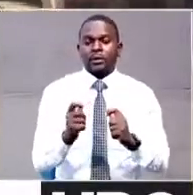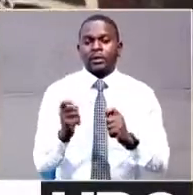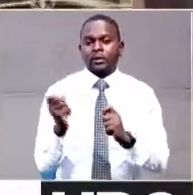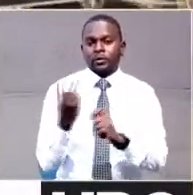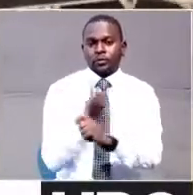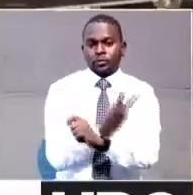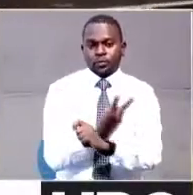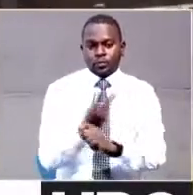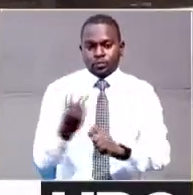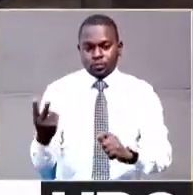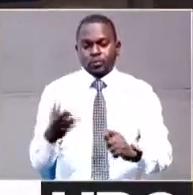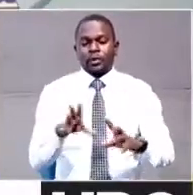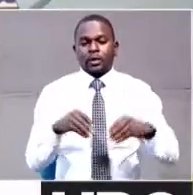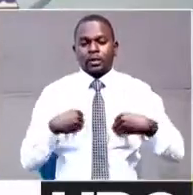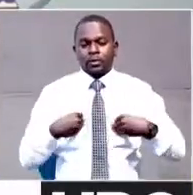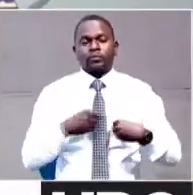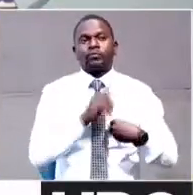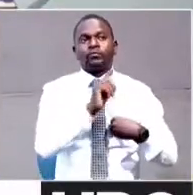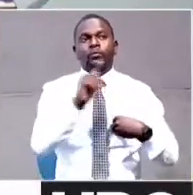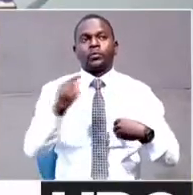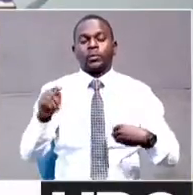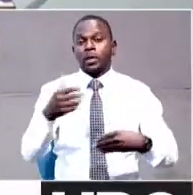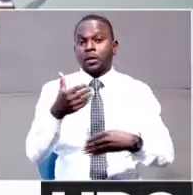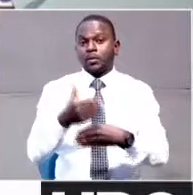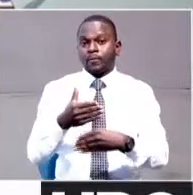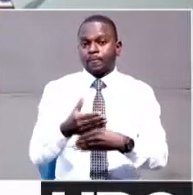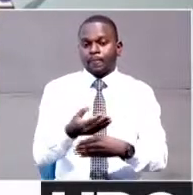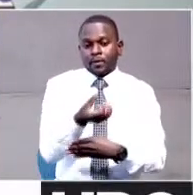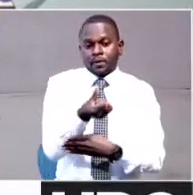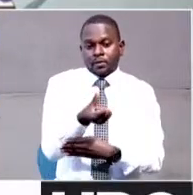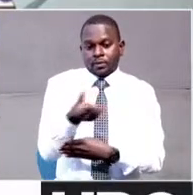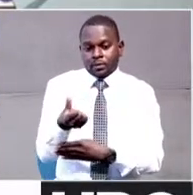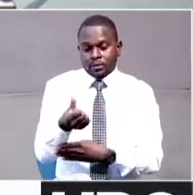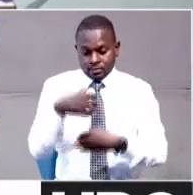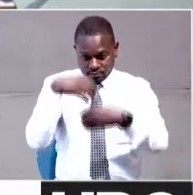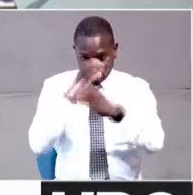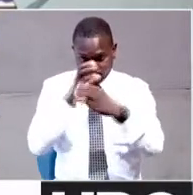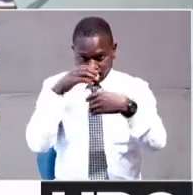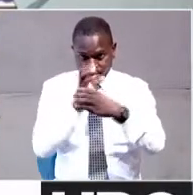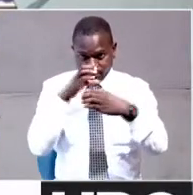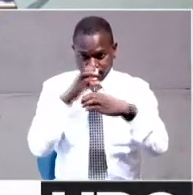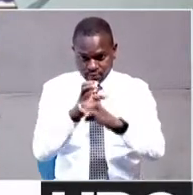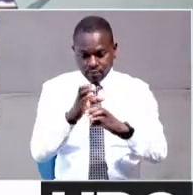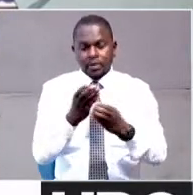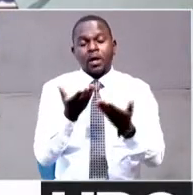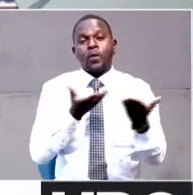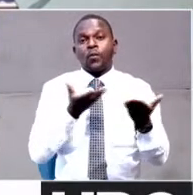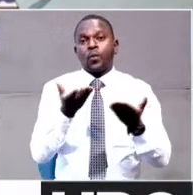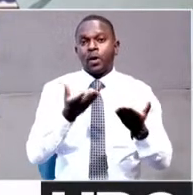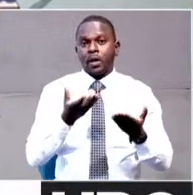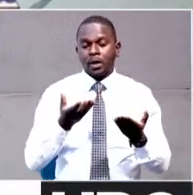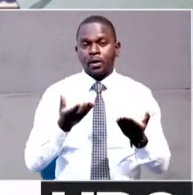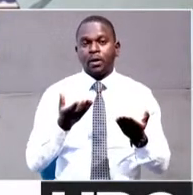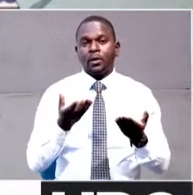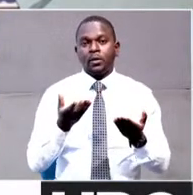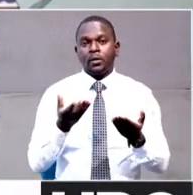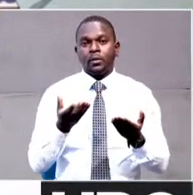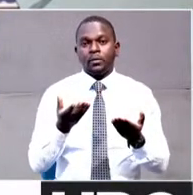allowed to move across borders. Up to 66 laboratories were